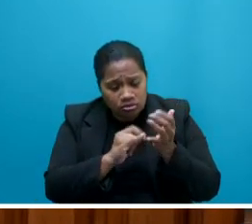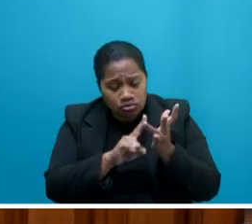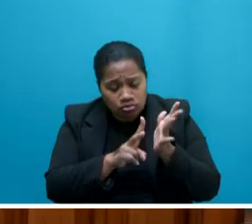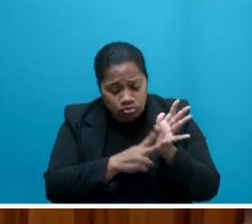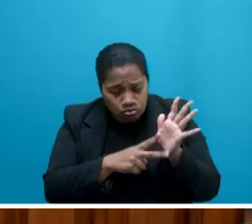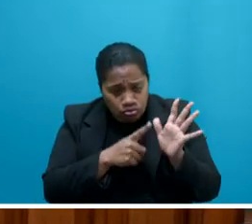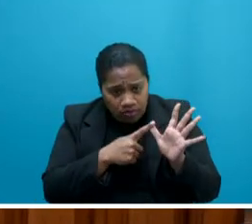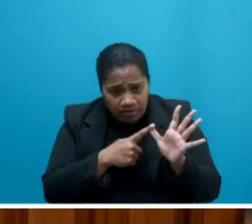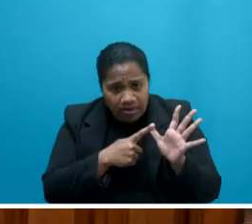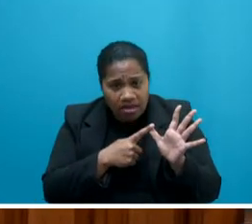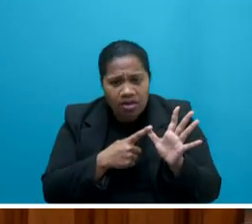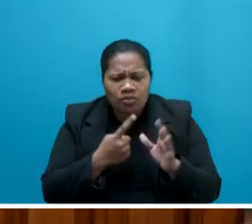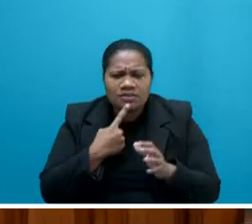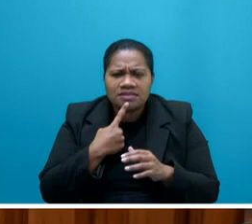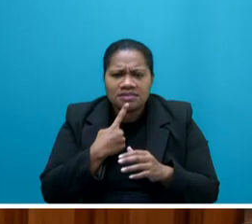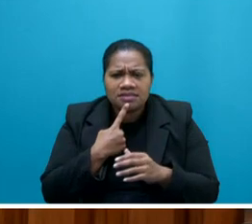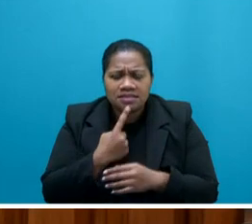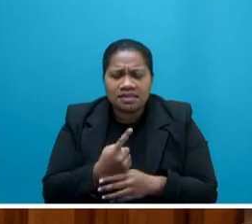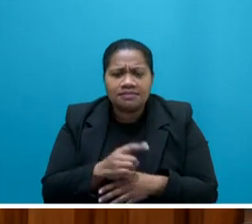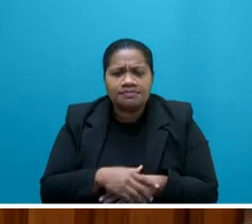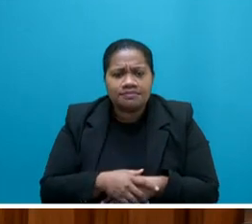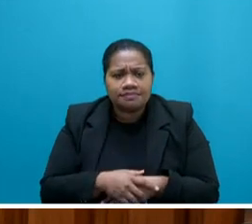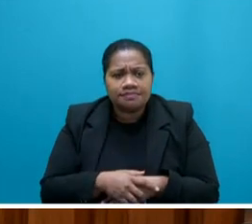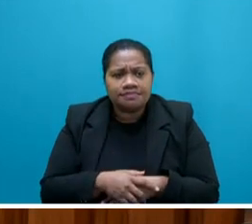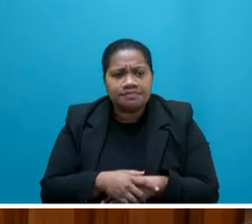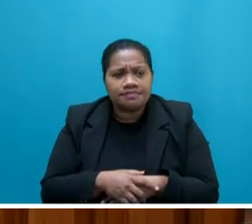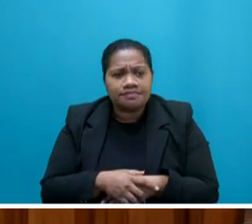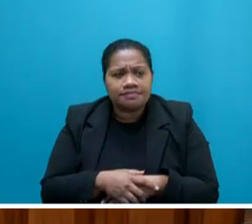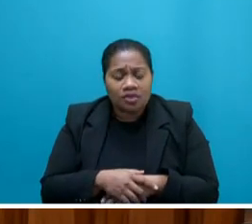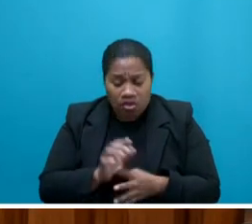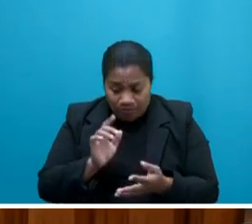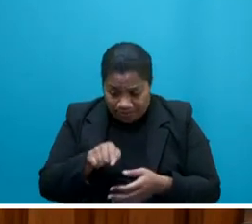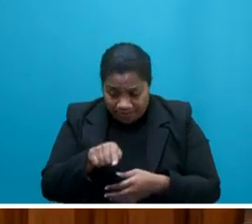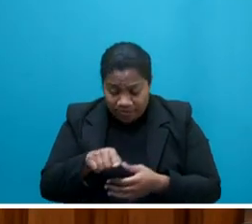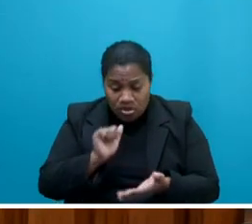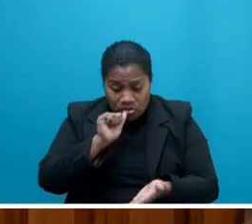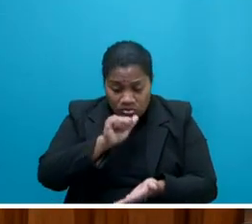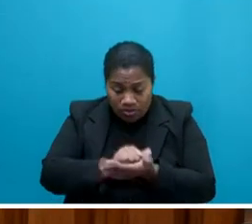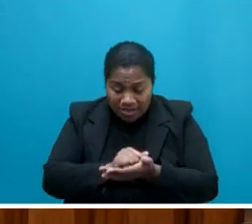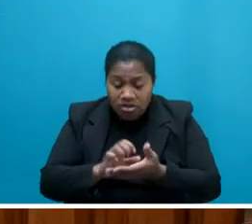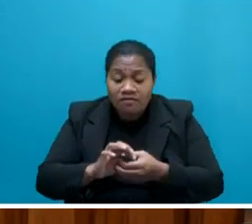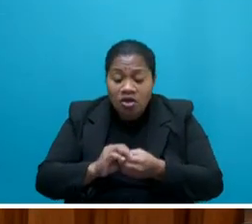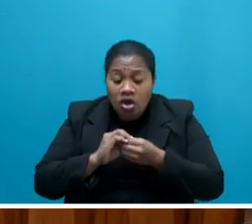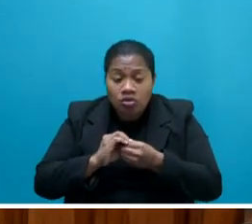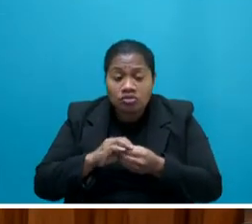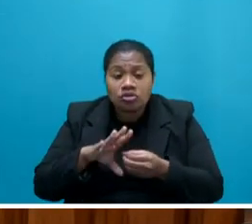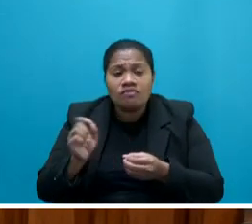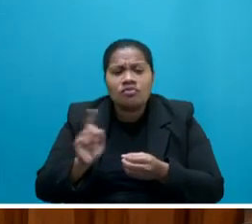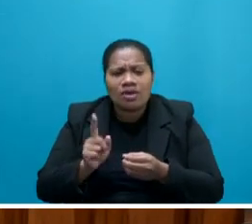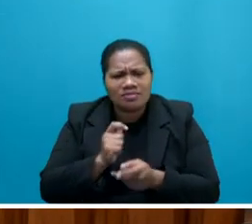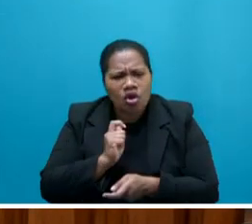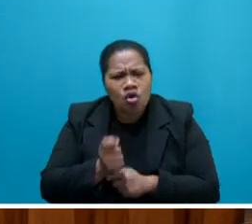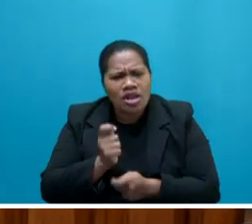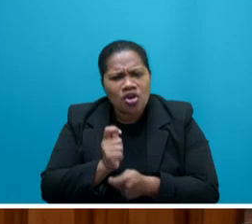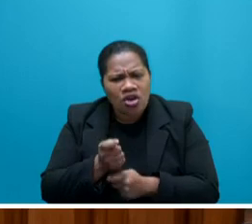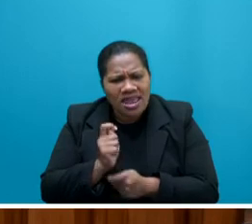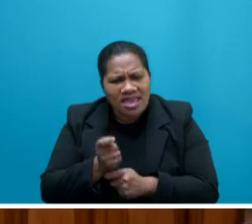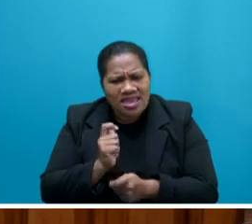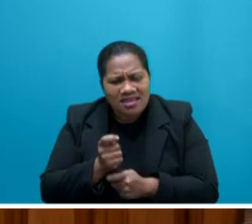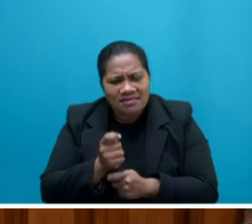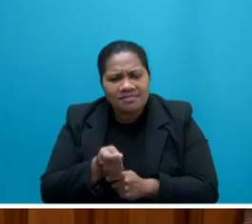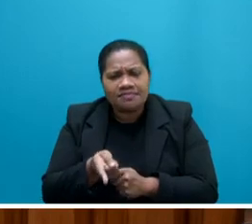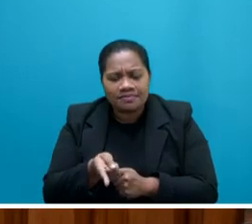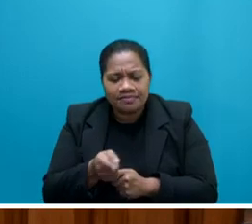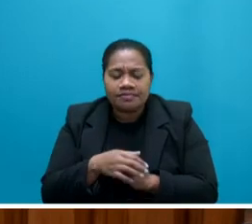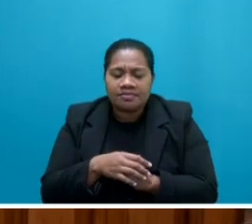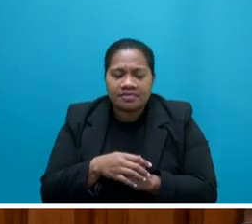a call for restoration and enhancement of the rights of the owners of the Ngoli as the inherent and right owners of the fishing